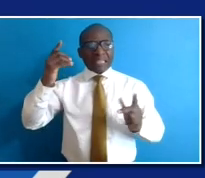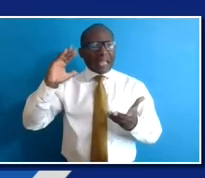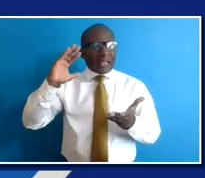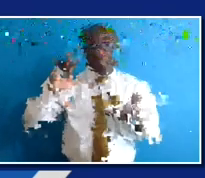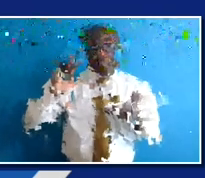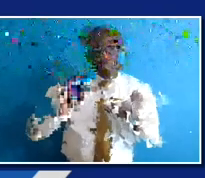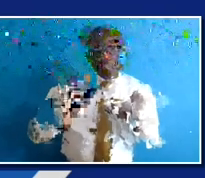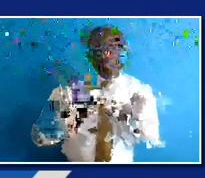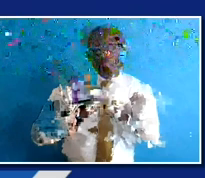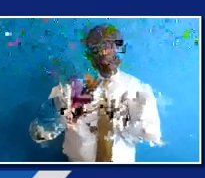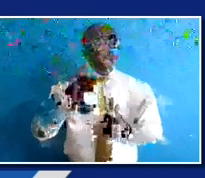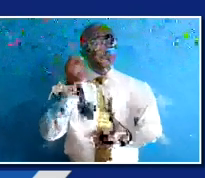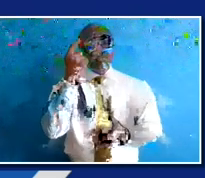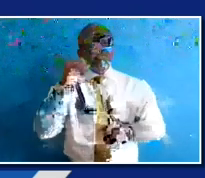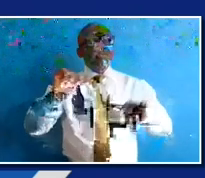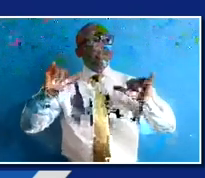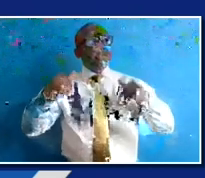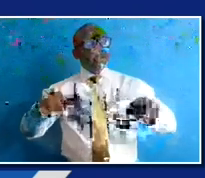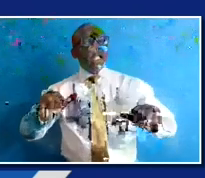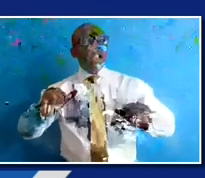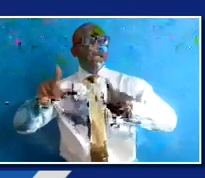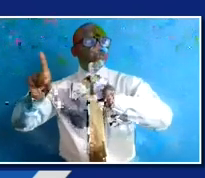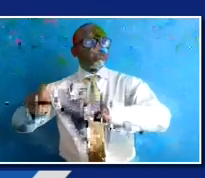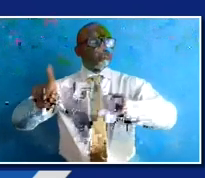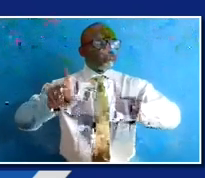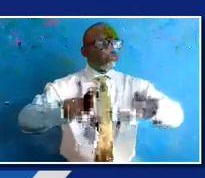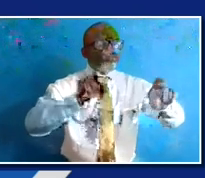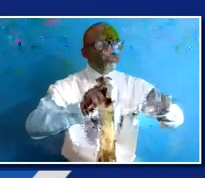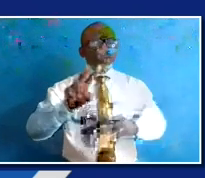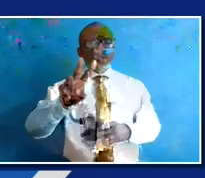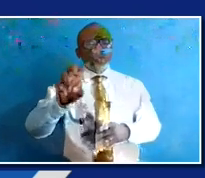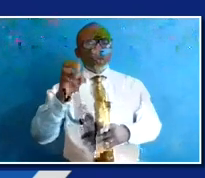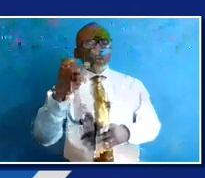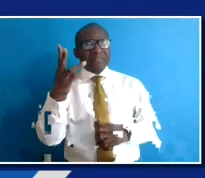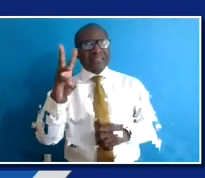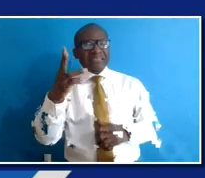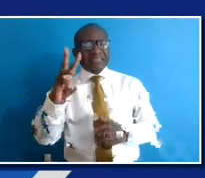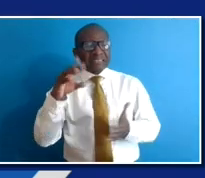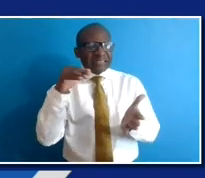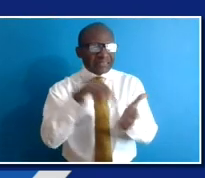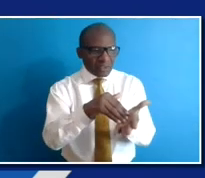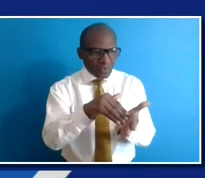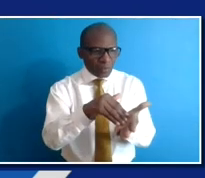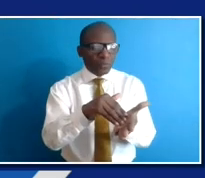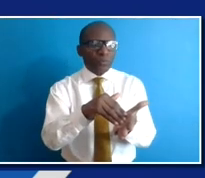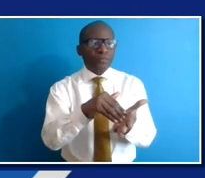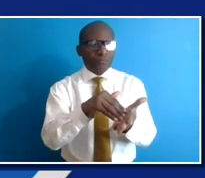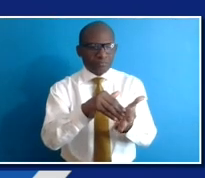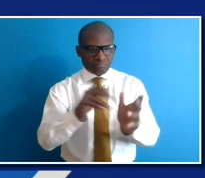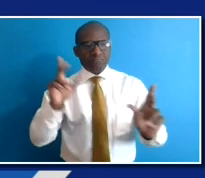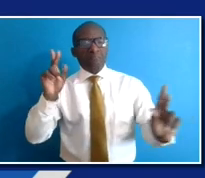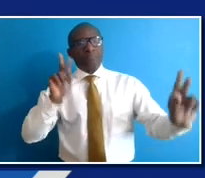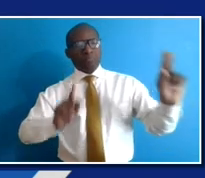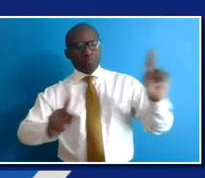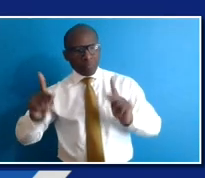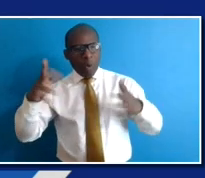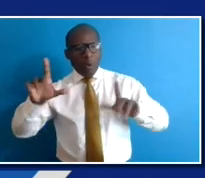216,186 Westchester residents. And because we're working off of a base of 1 million people, it's a very easy number to calculate. That